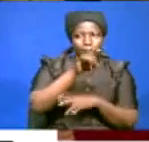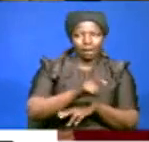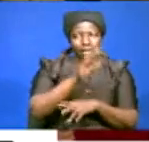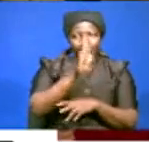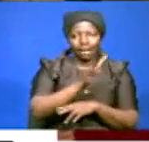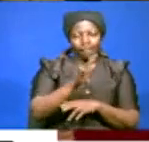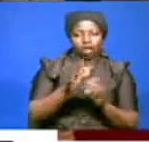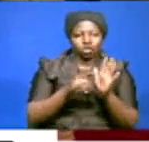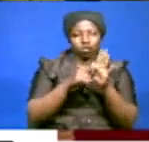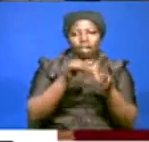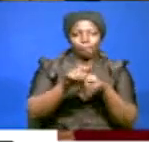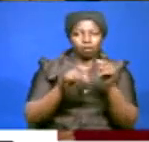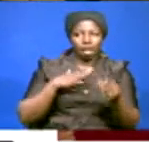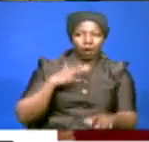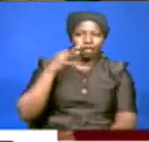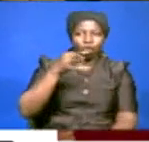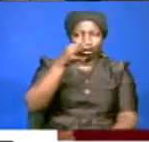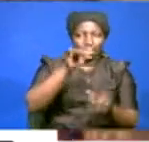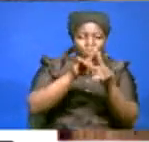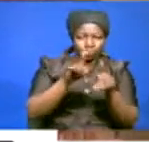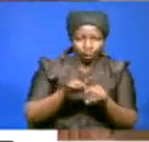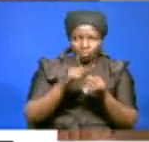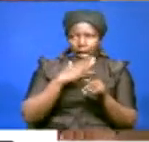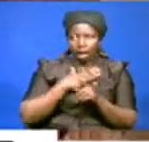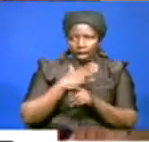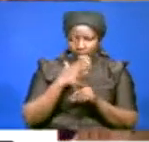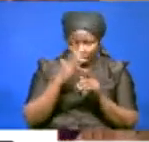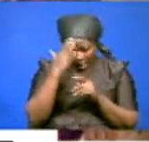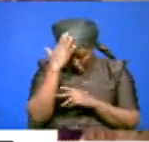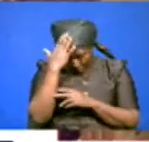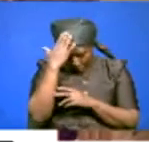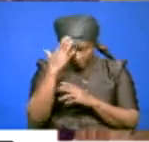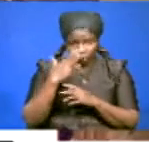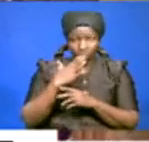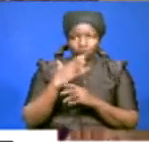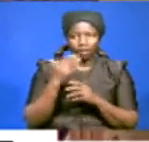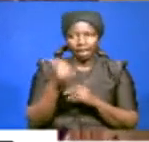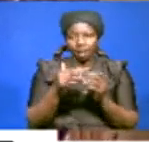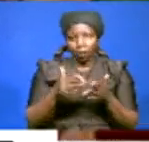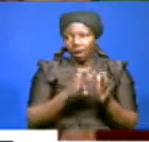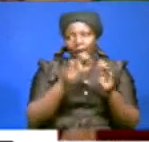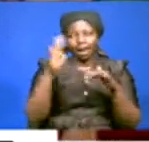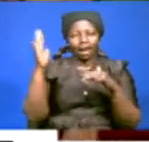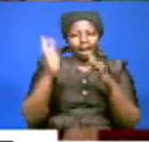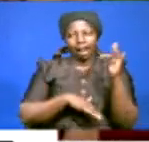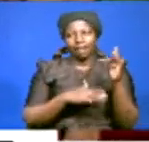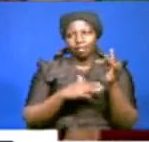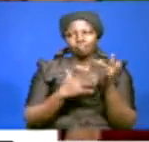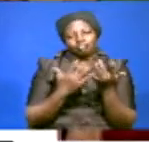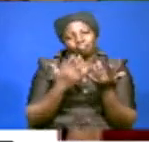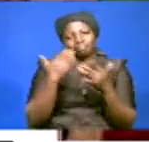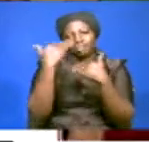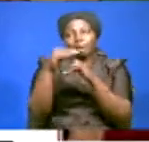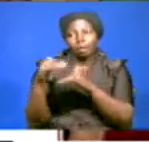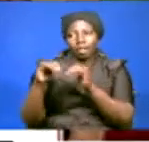destiny, and the humbleness of our means can never limit the possibilities of the future. We pray that